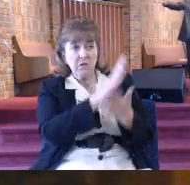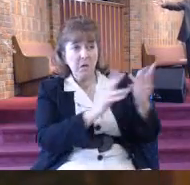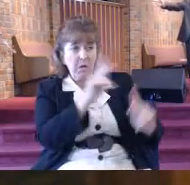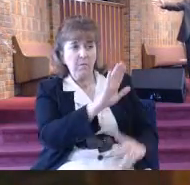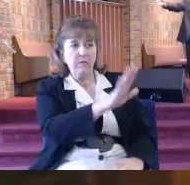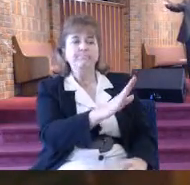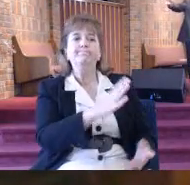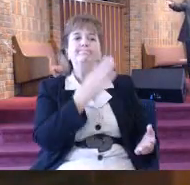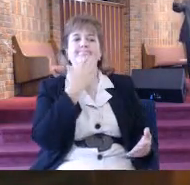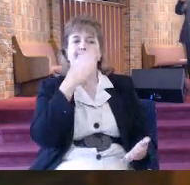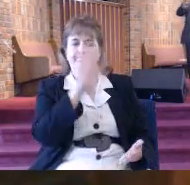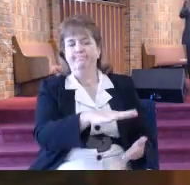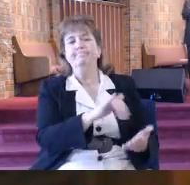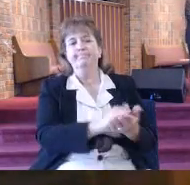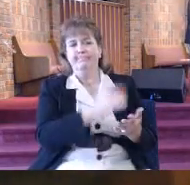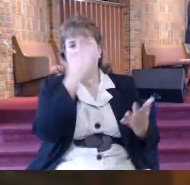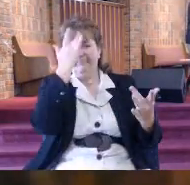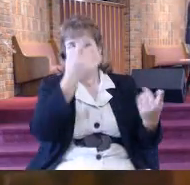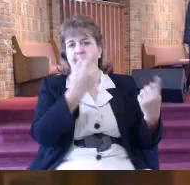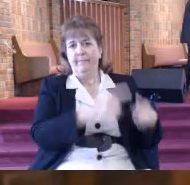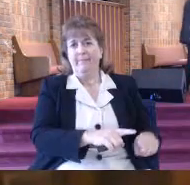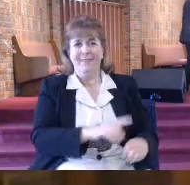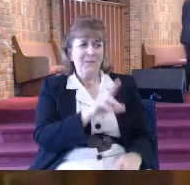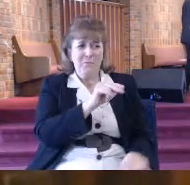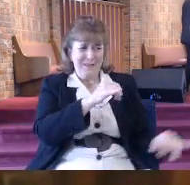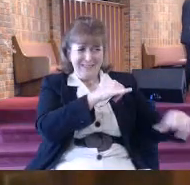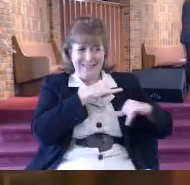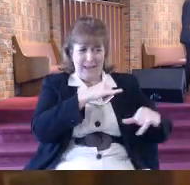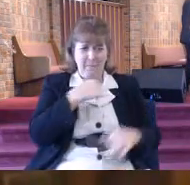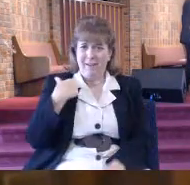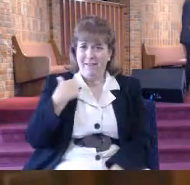think they were any different than we are?